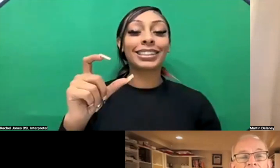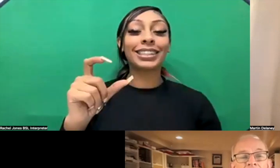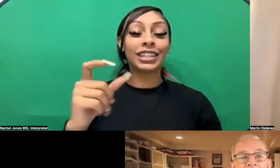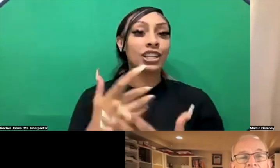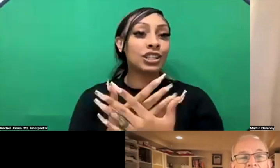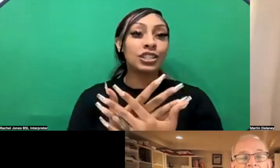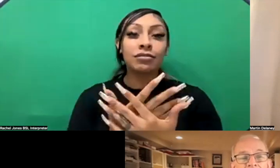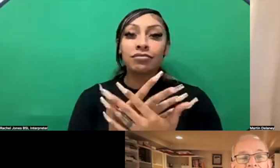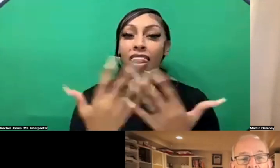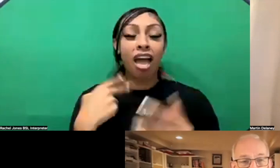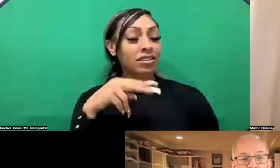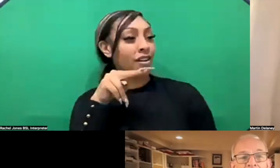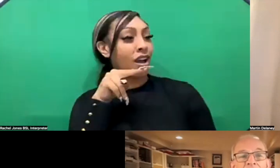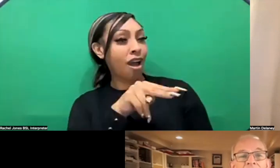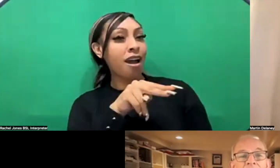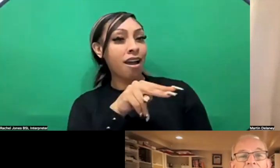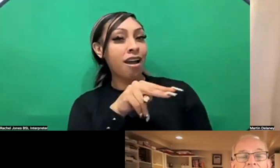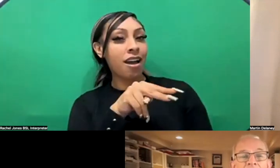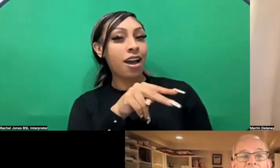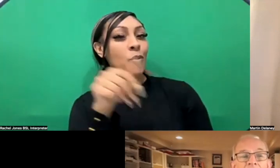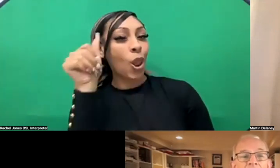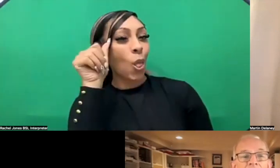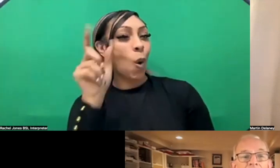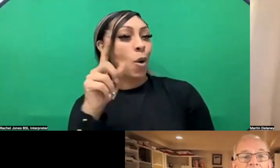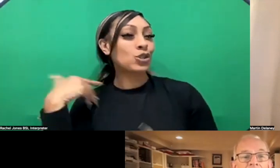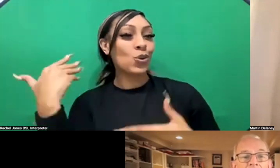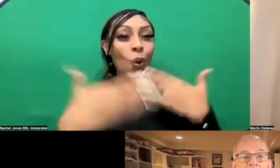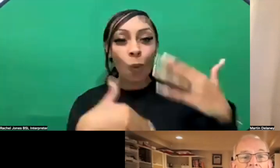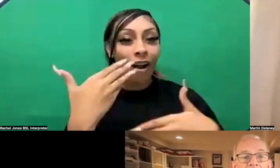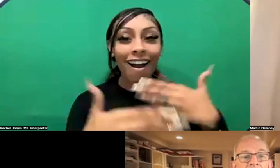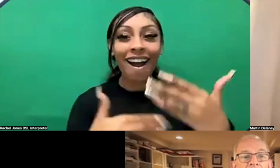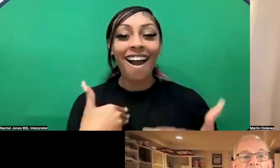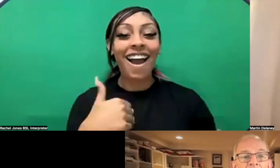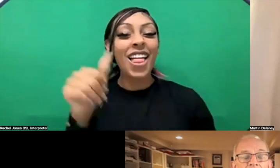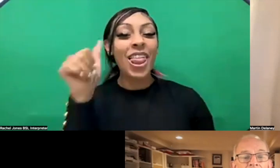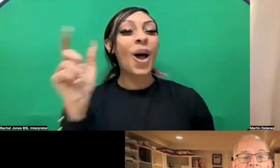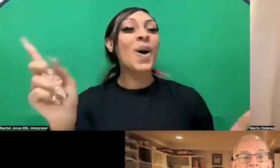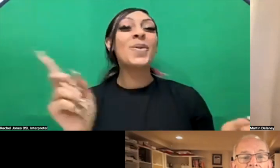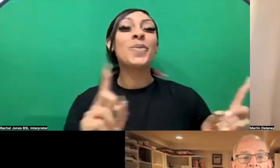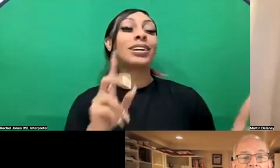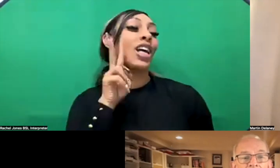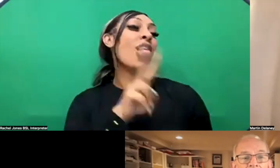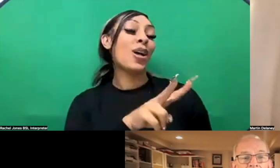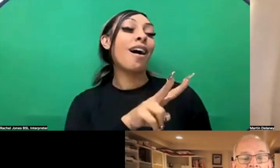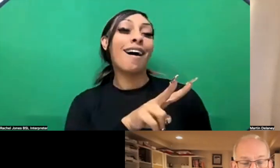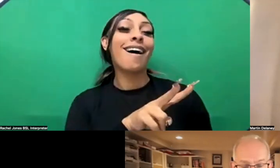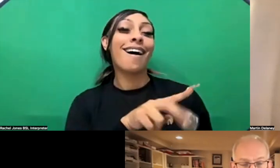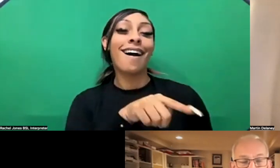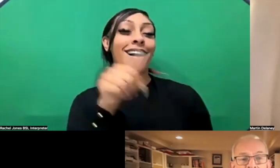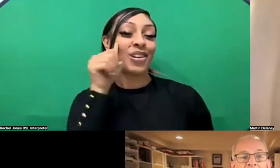when you look at it, you kind of know what's going on. You kind of know what it is just by looking at it.